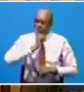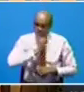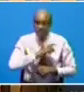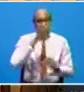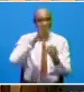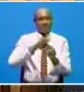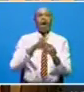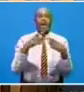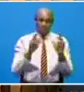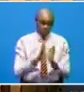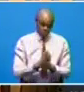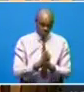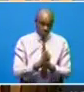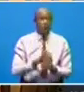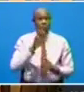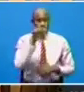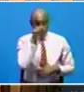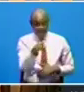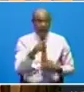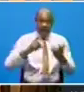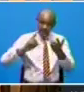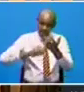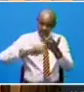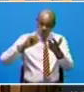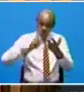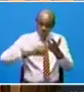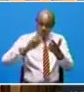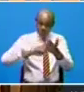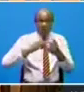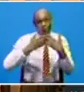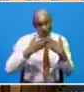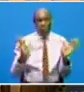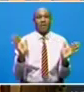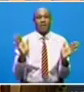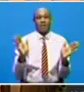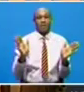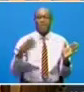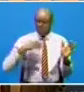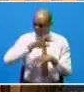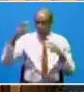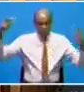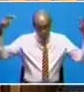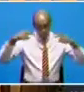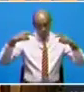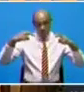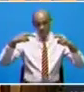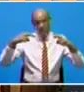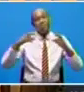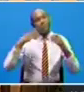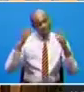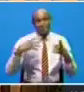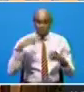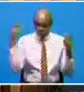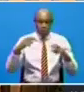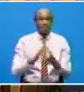voted. Then do the counting transparently, in full view of many